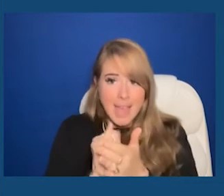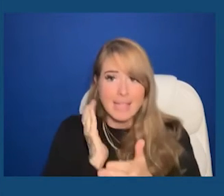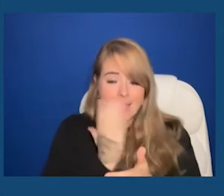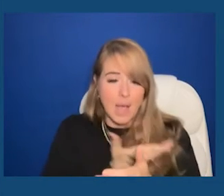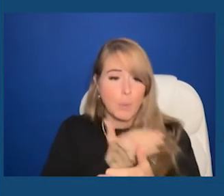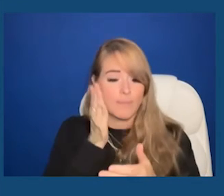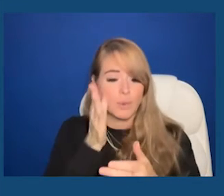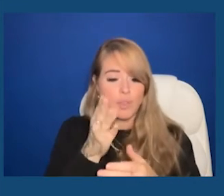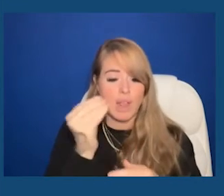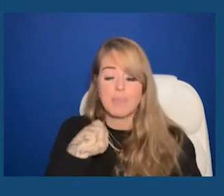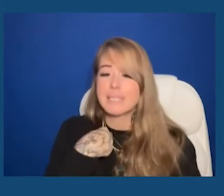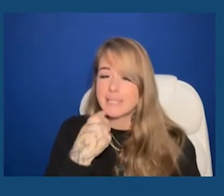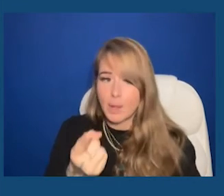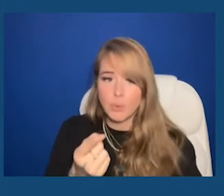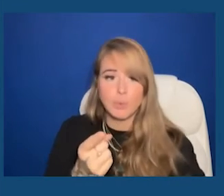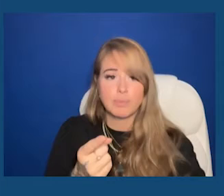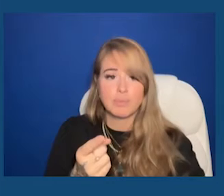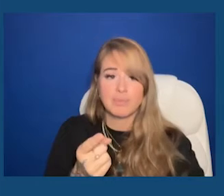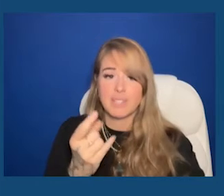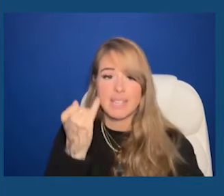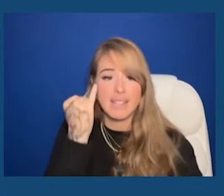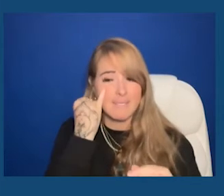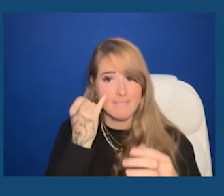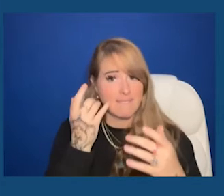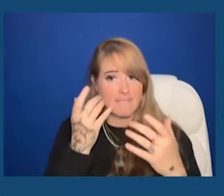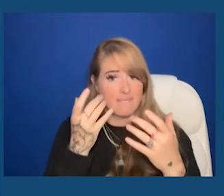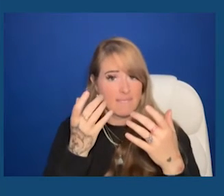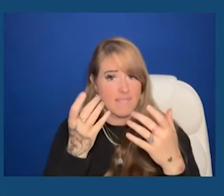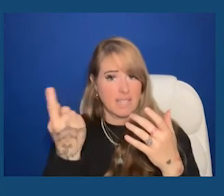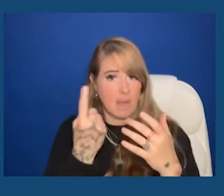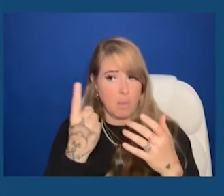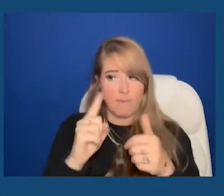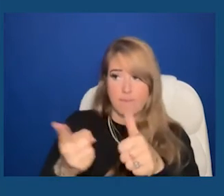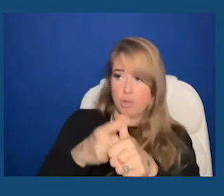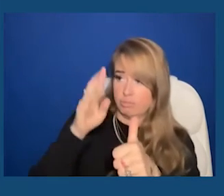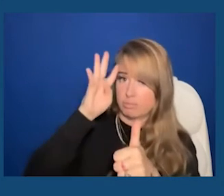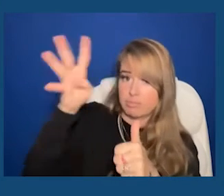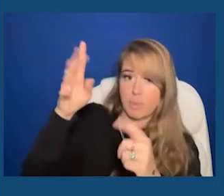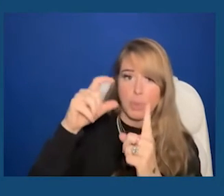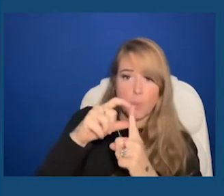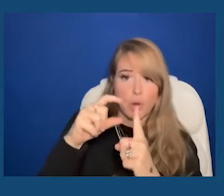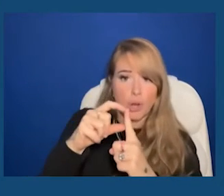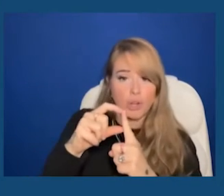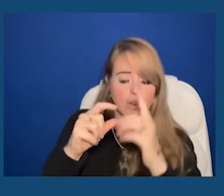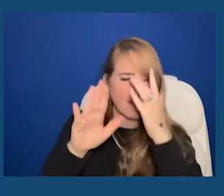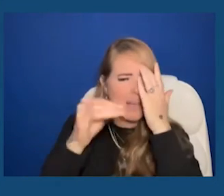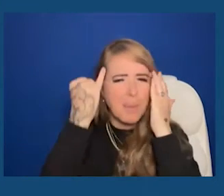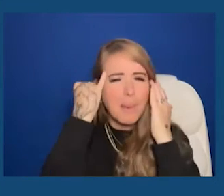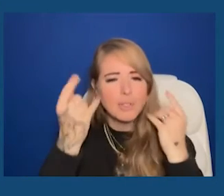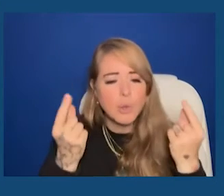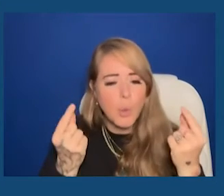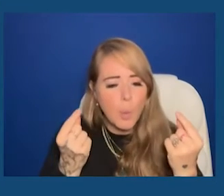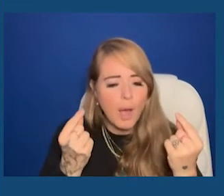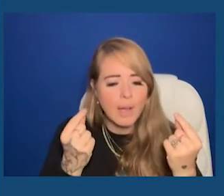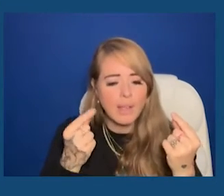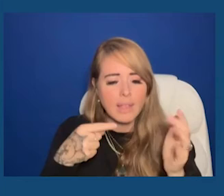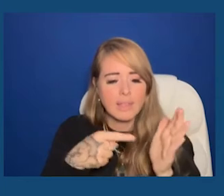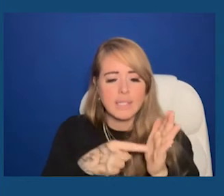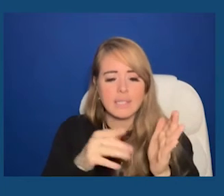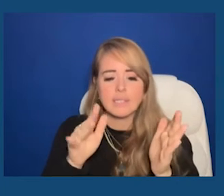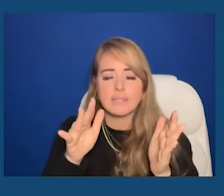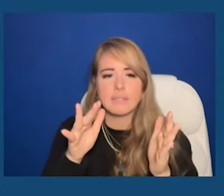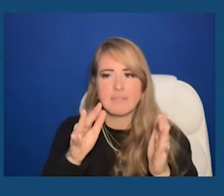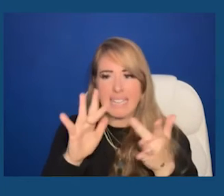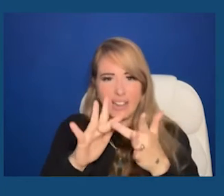And I'll tell you, if there was a forum like this when someone first came up with the word, did you ever imagine what this thing called the internet could